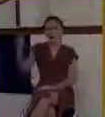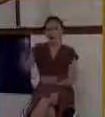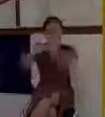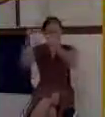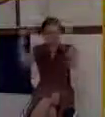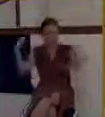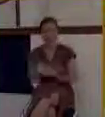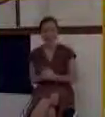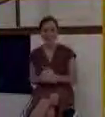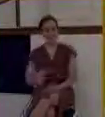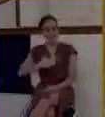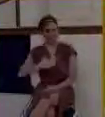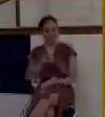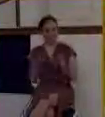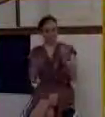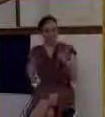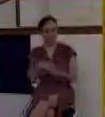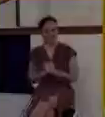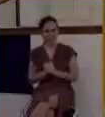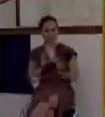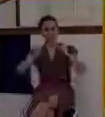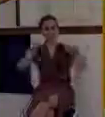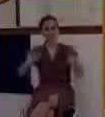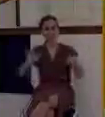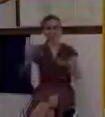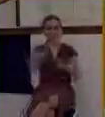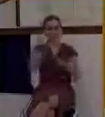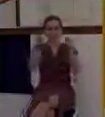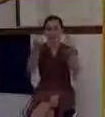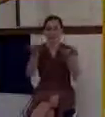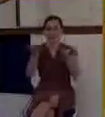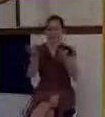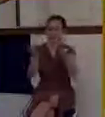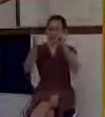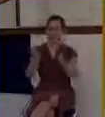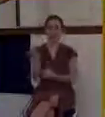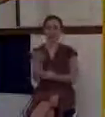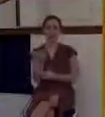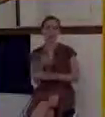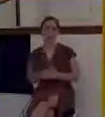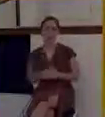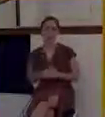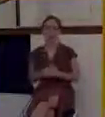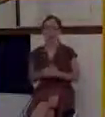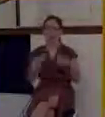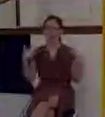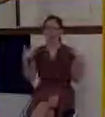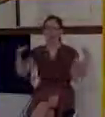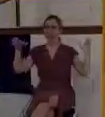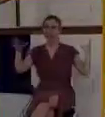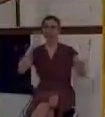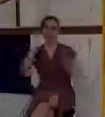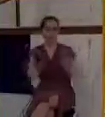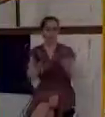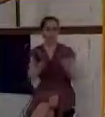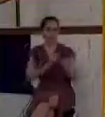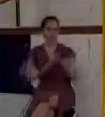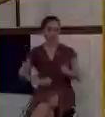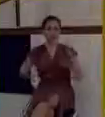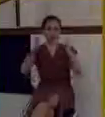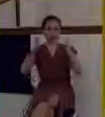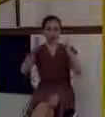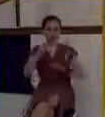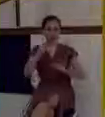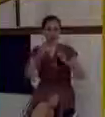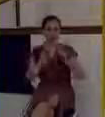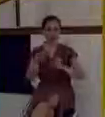my servants. They're your servants. They're servants to those who are heirs to salvation. You have a much higher position in